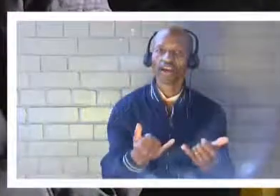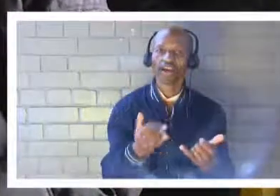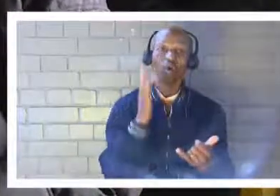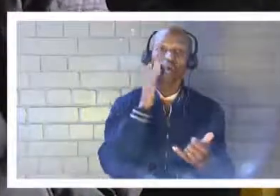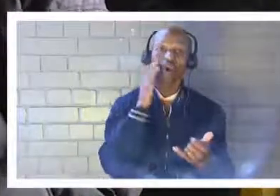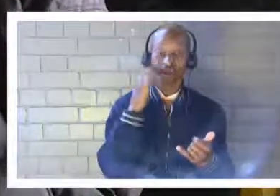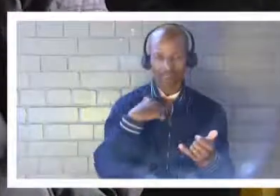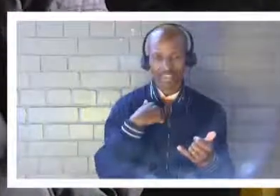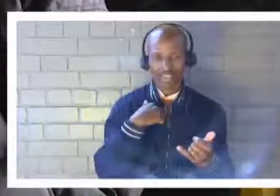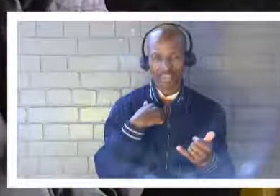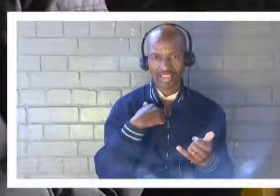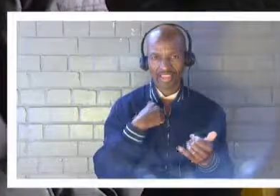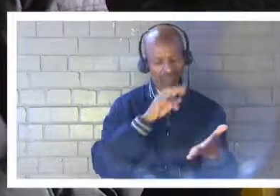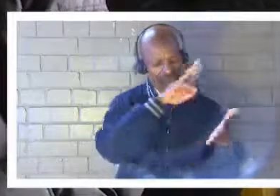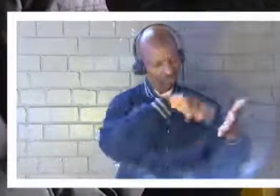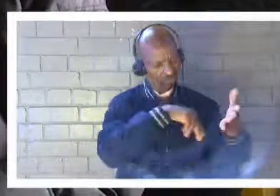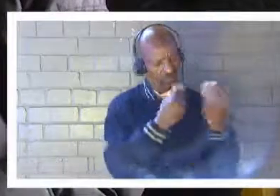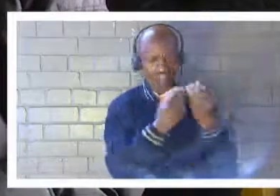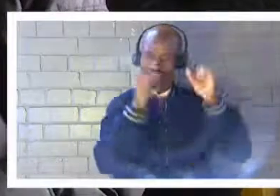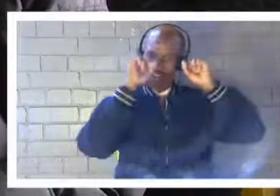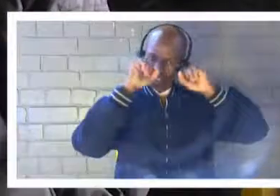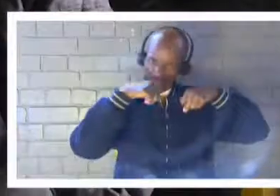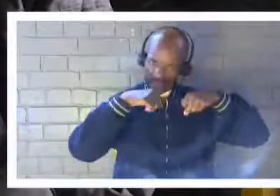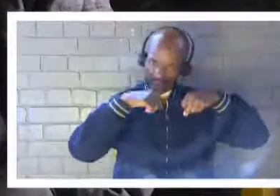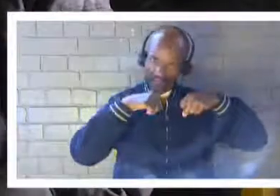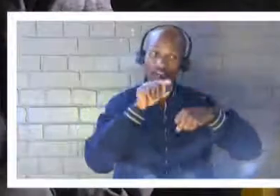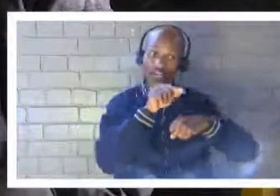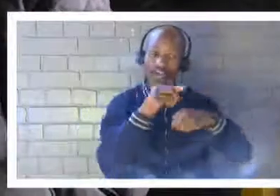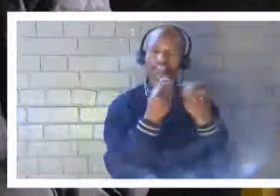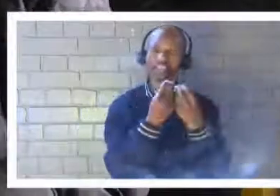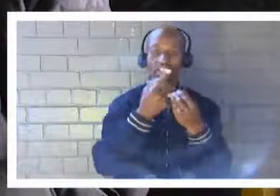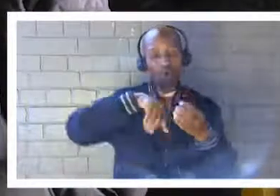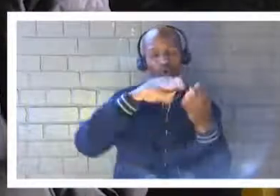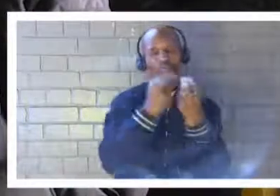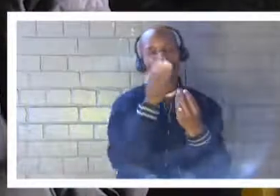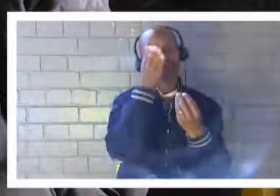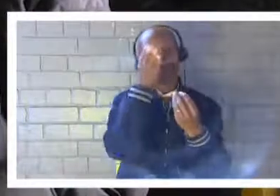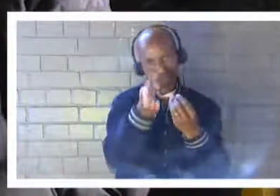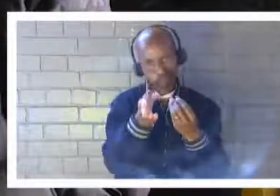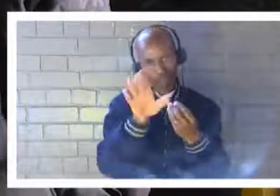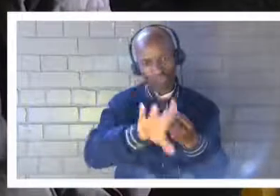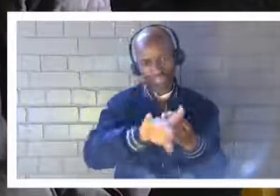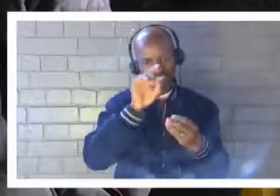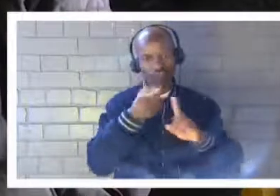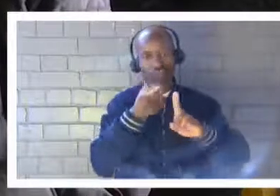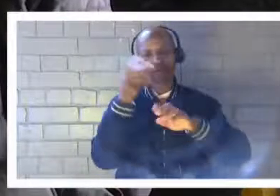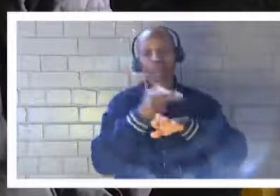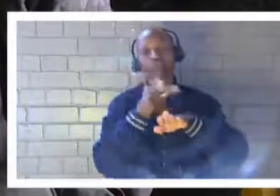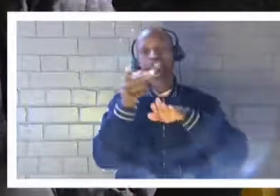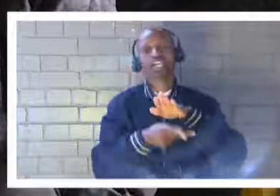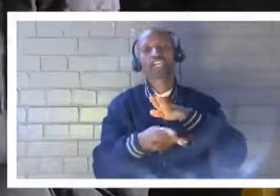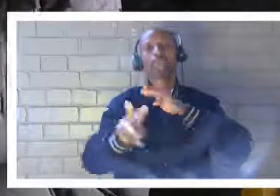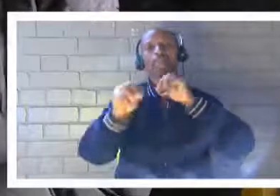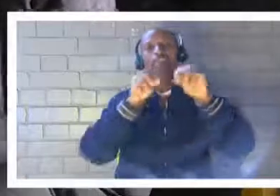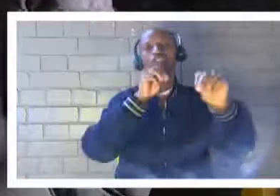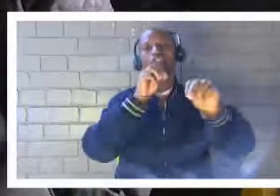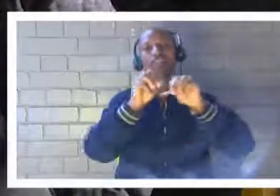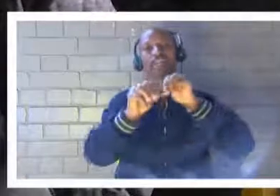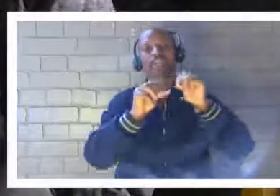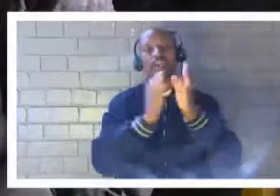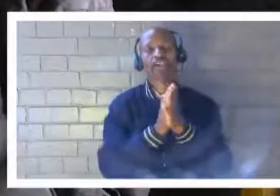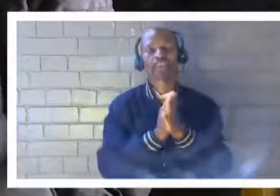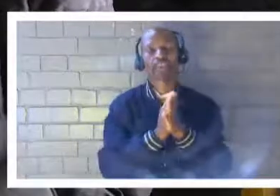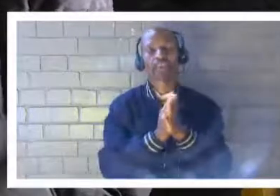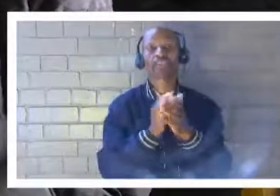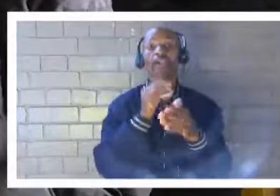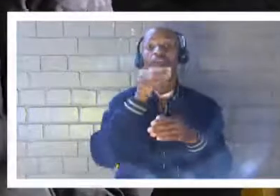when I went to that service level agreement, it has been, everything that is there has been taken from the project management as a science.